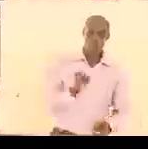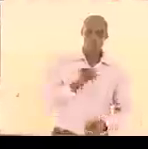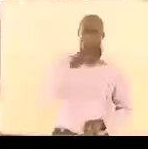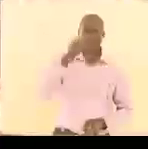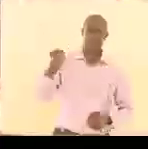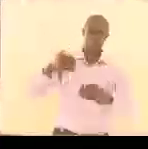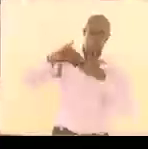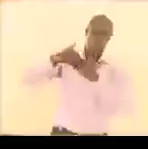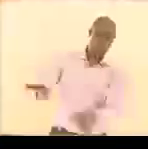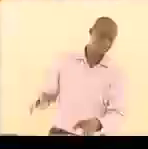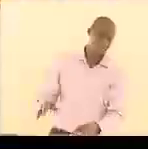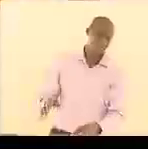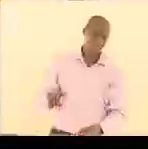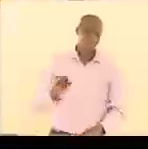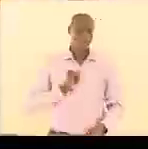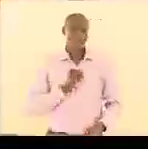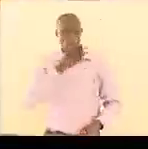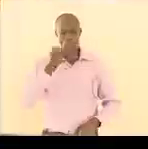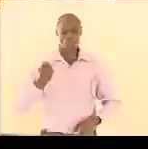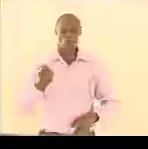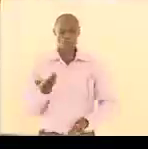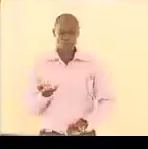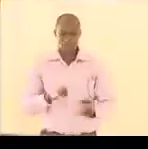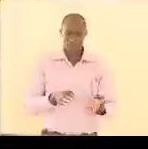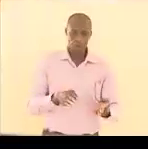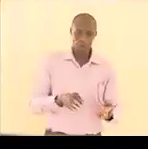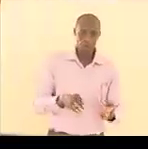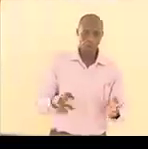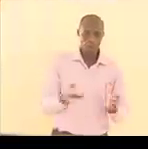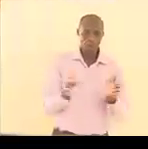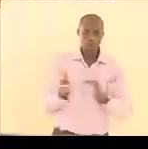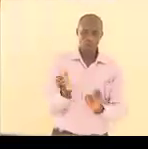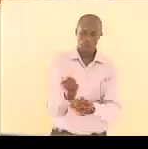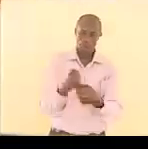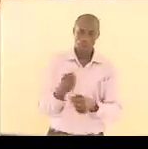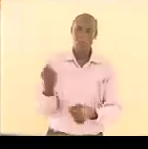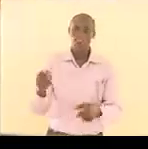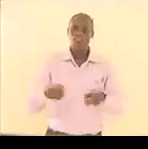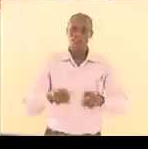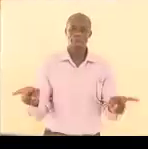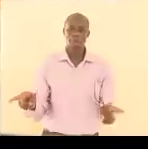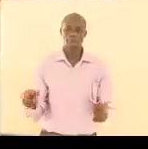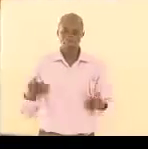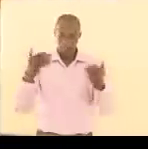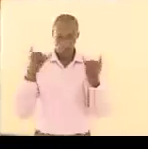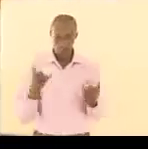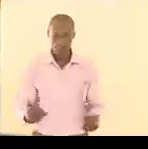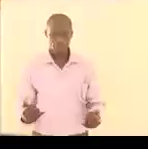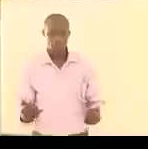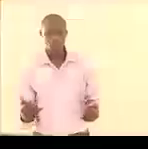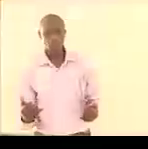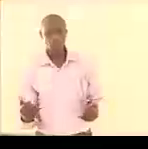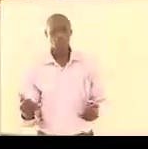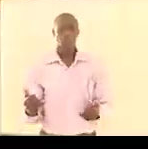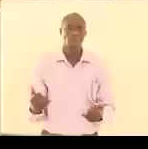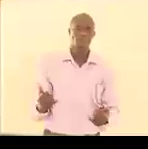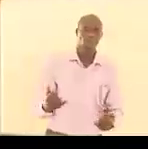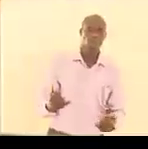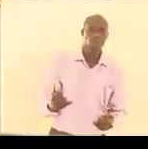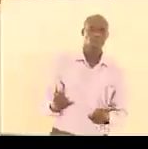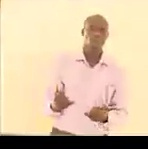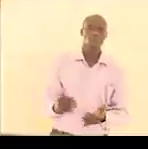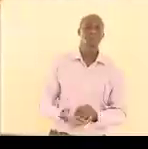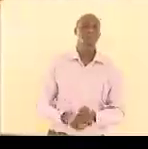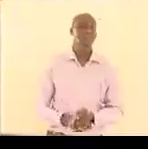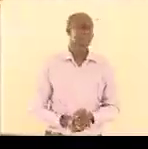difference. I was lost, I was dead. Jesus makes the difference. Now I live and